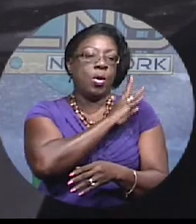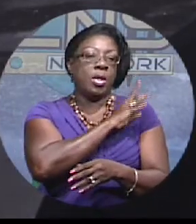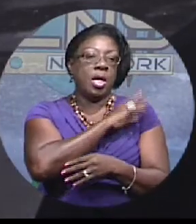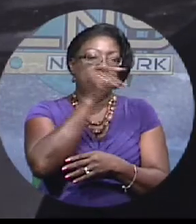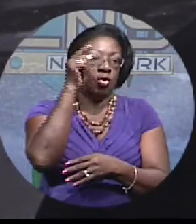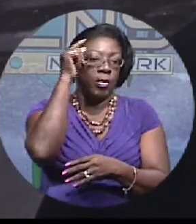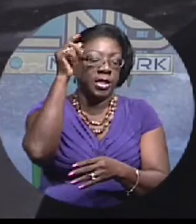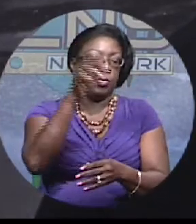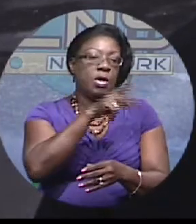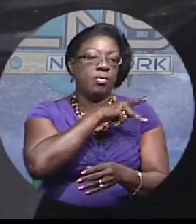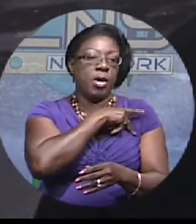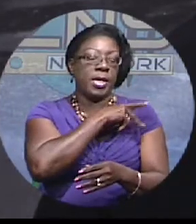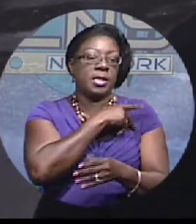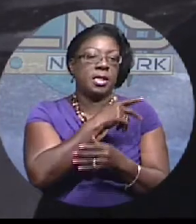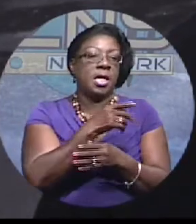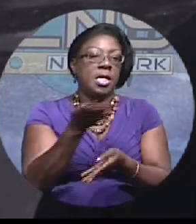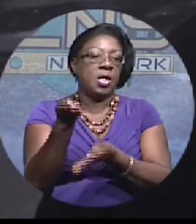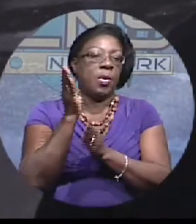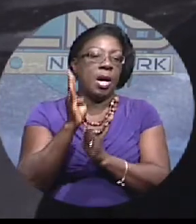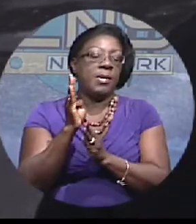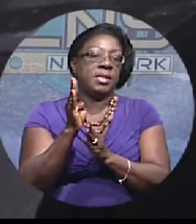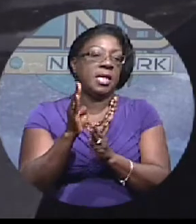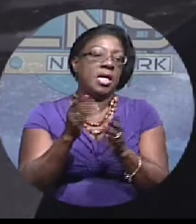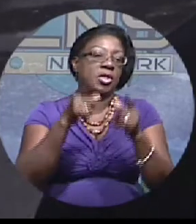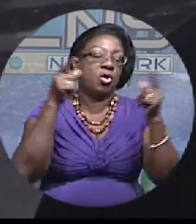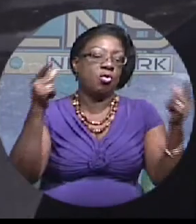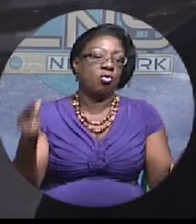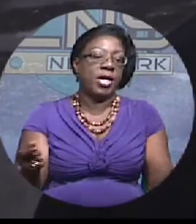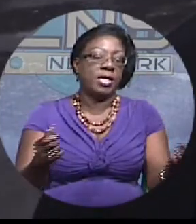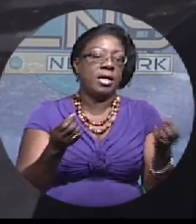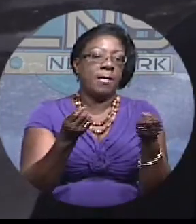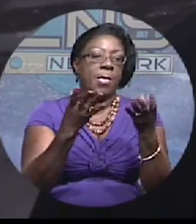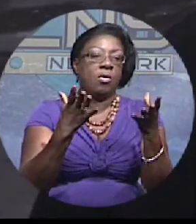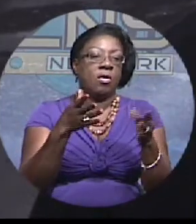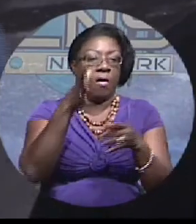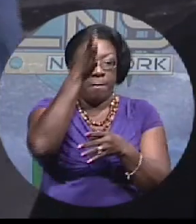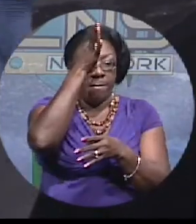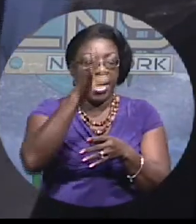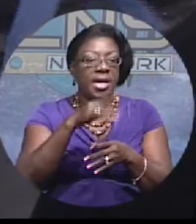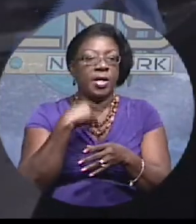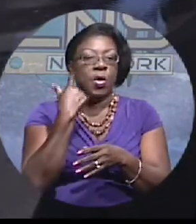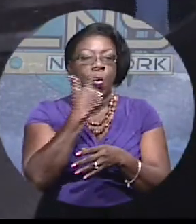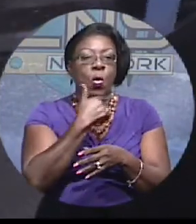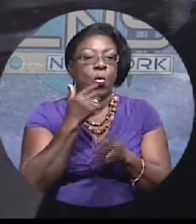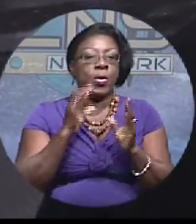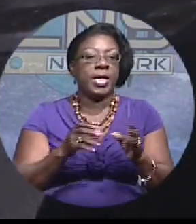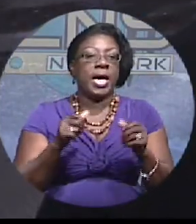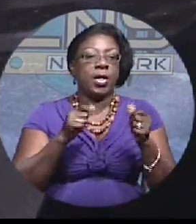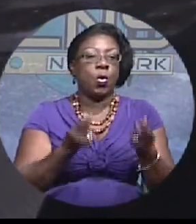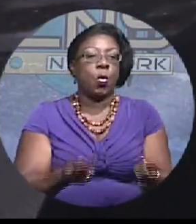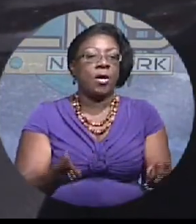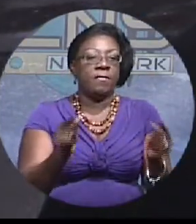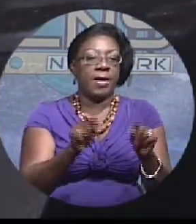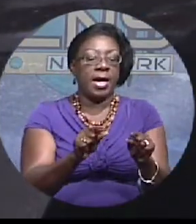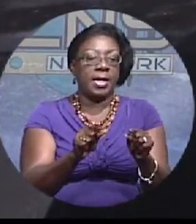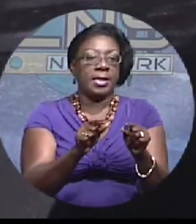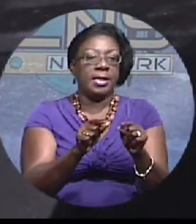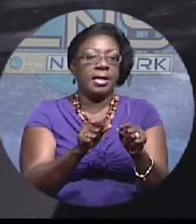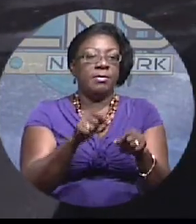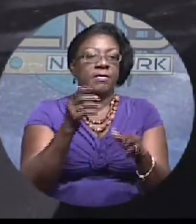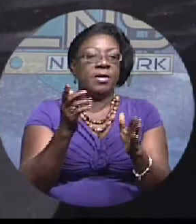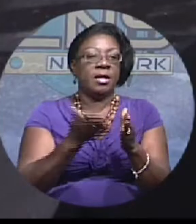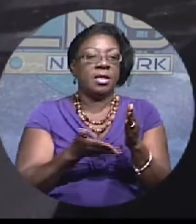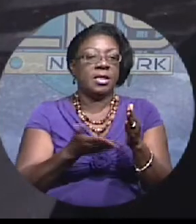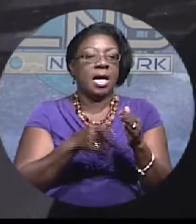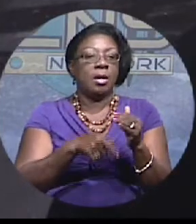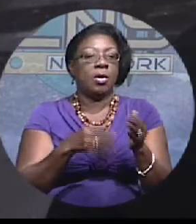Pratt. The Bahamas has a tremendous amount of men that is qualified, but the ISF had cut down on